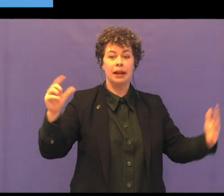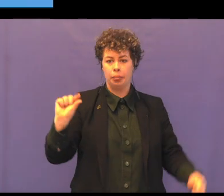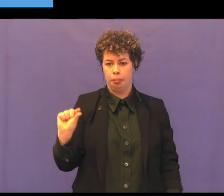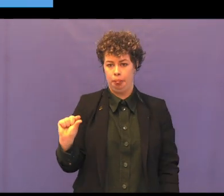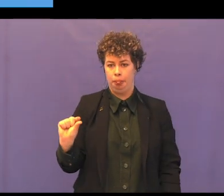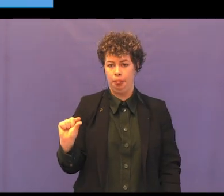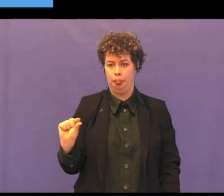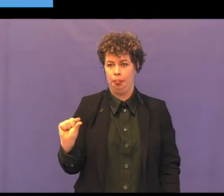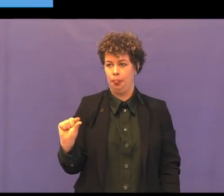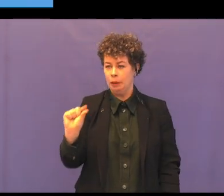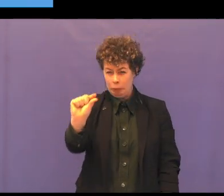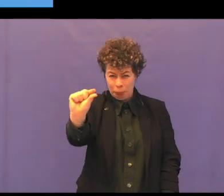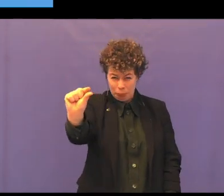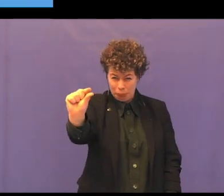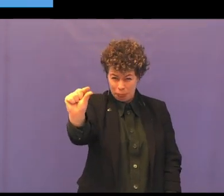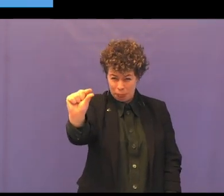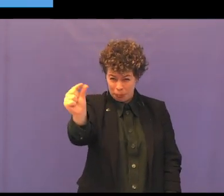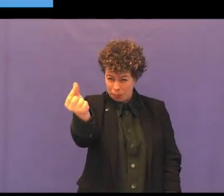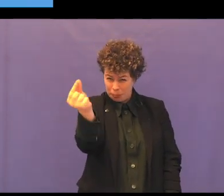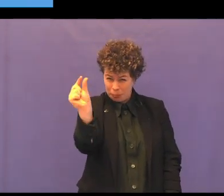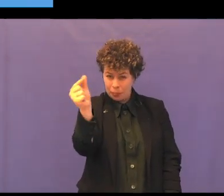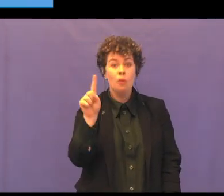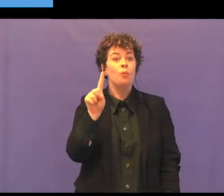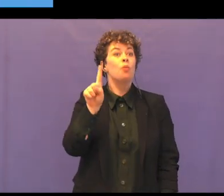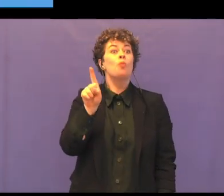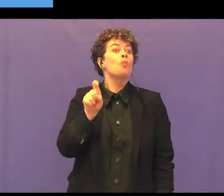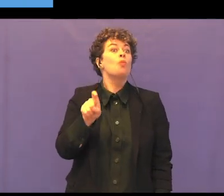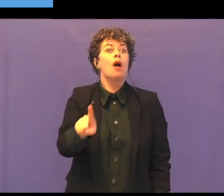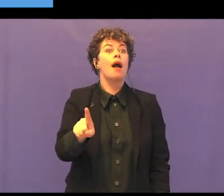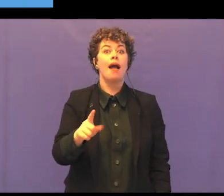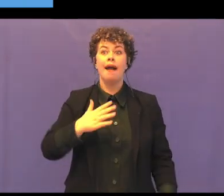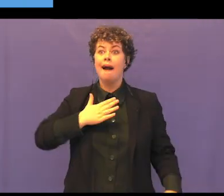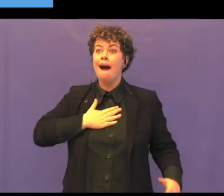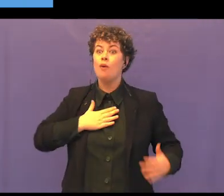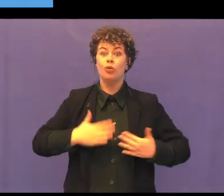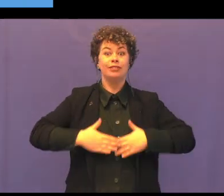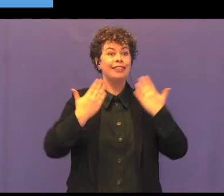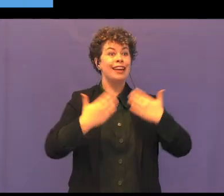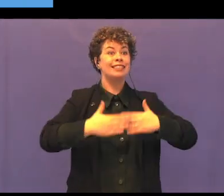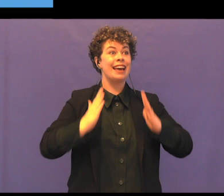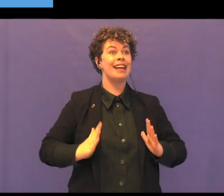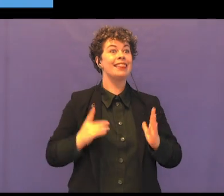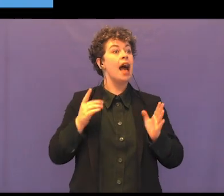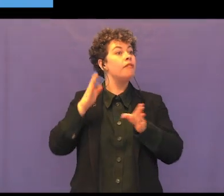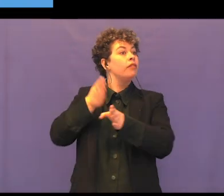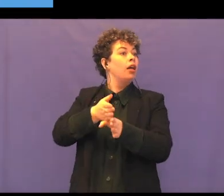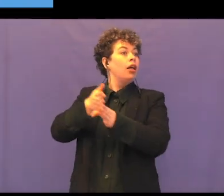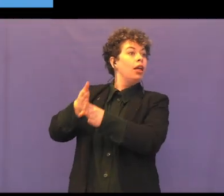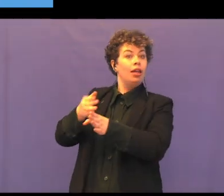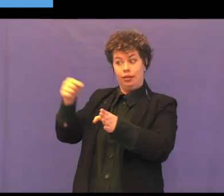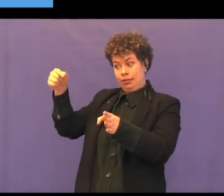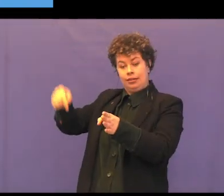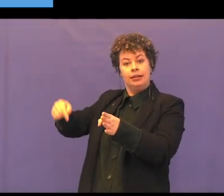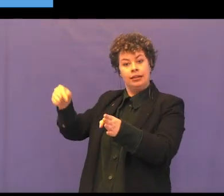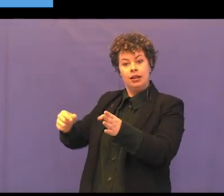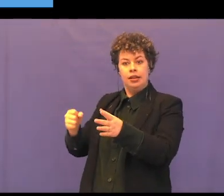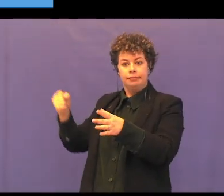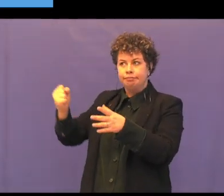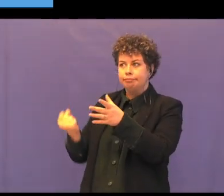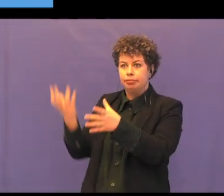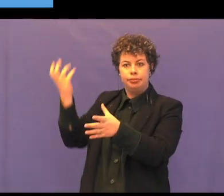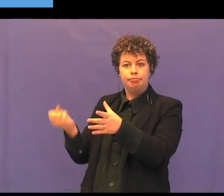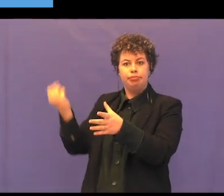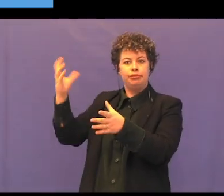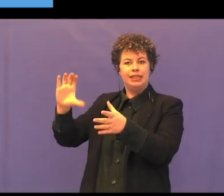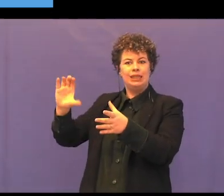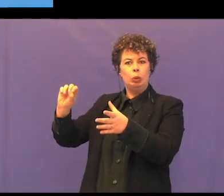our society. What I term the Eco Translation book, the kind of resource unconscious